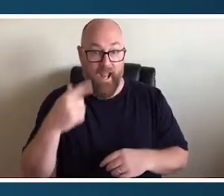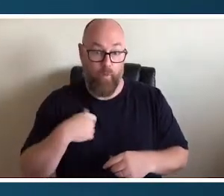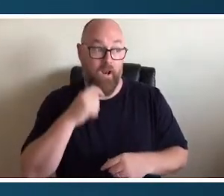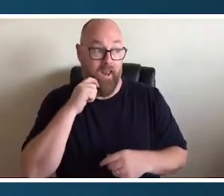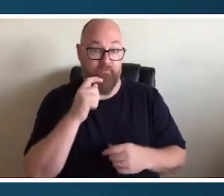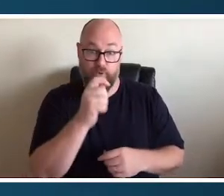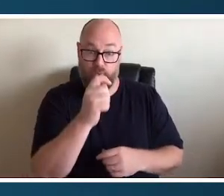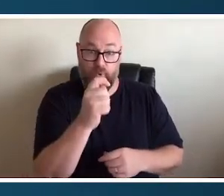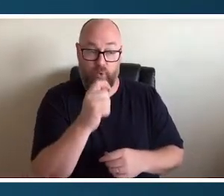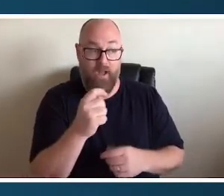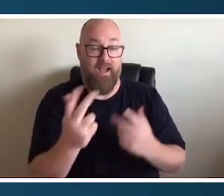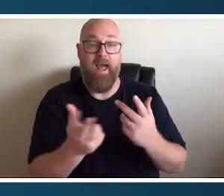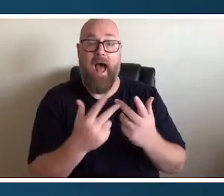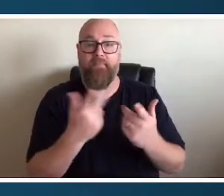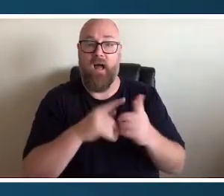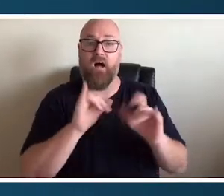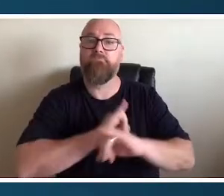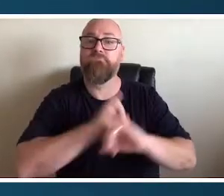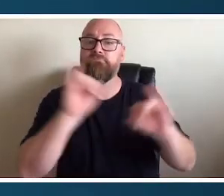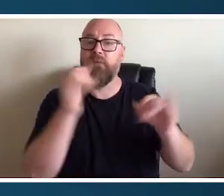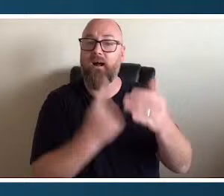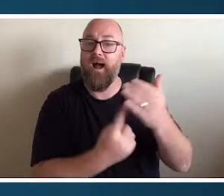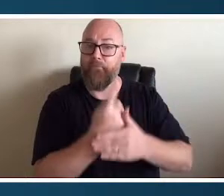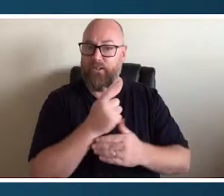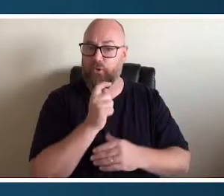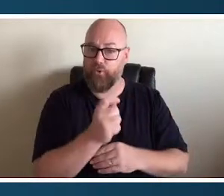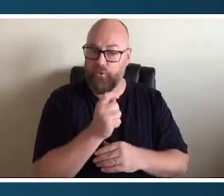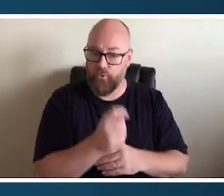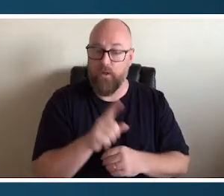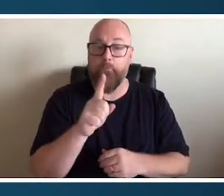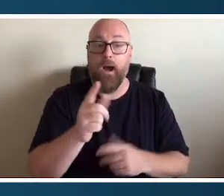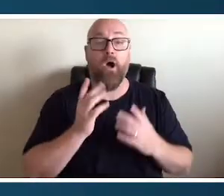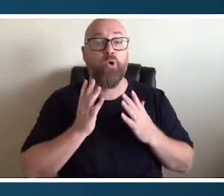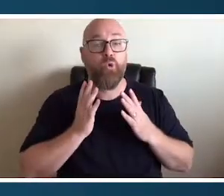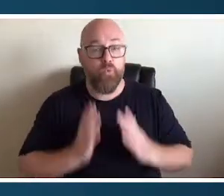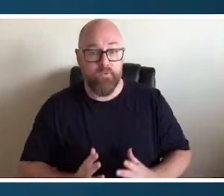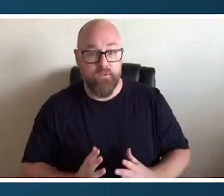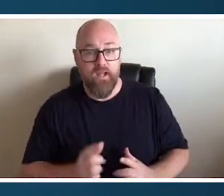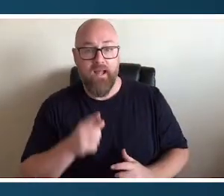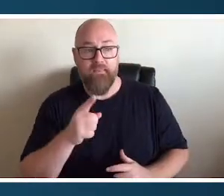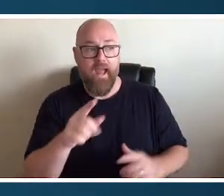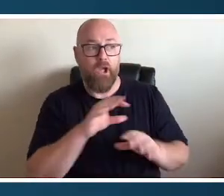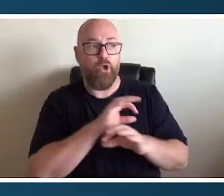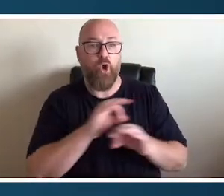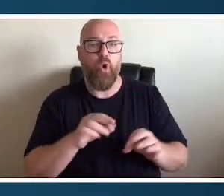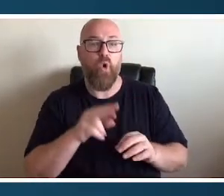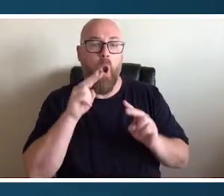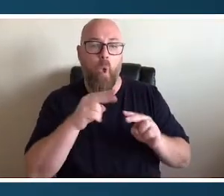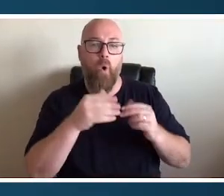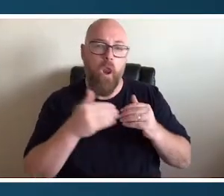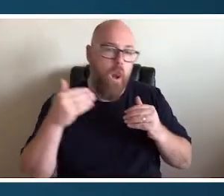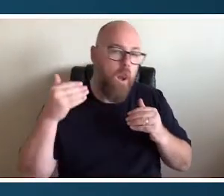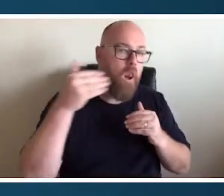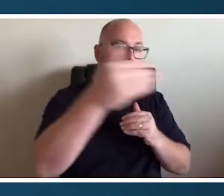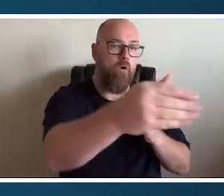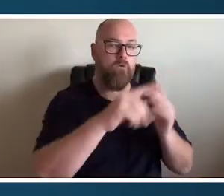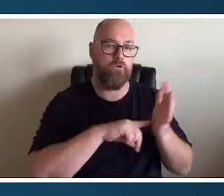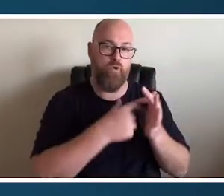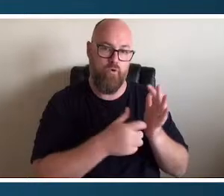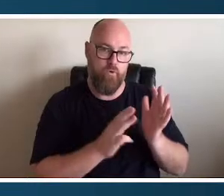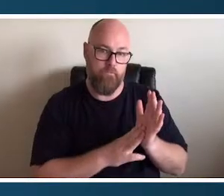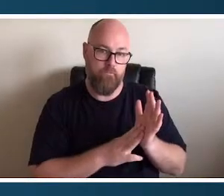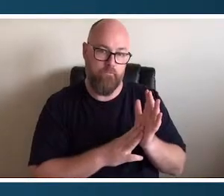But it's that sense. We humans have this tendency of not looking at the long term And I think it's in a space